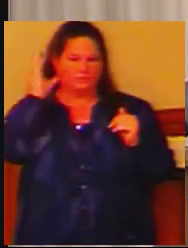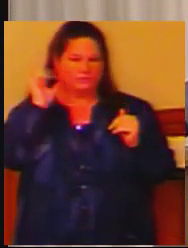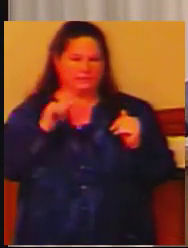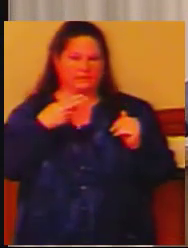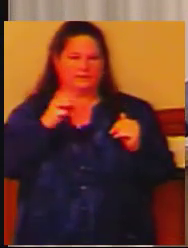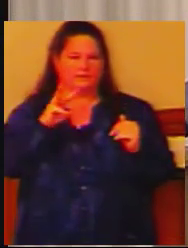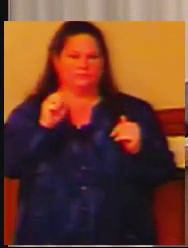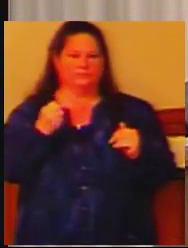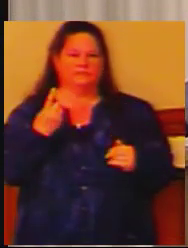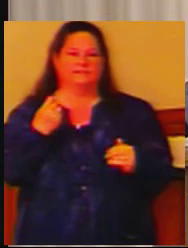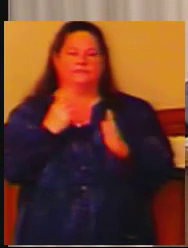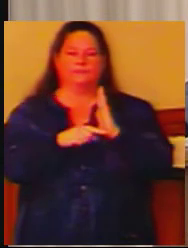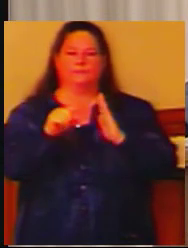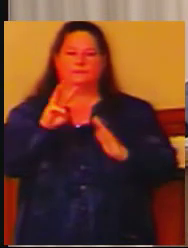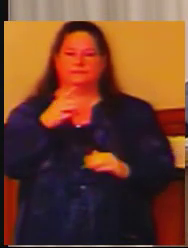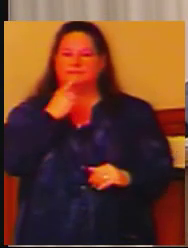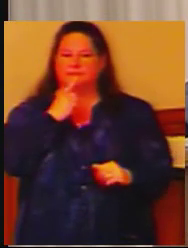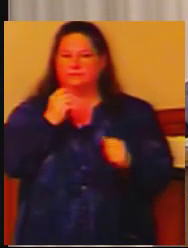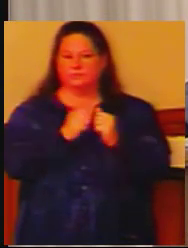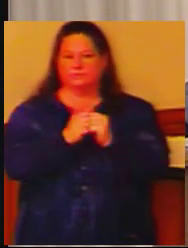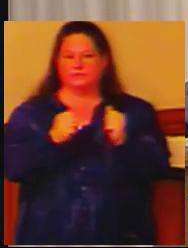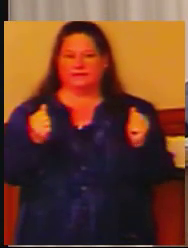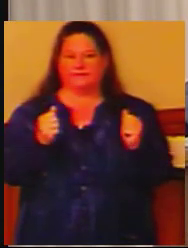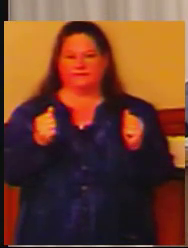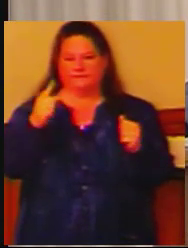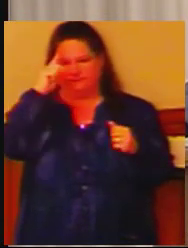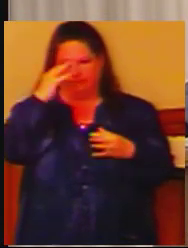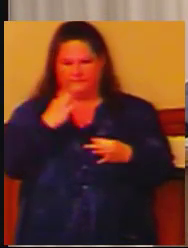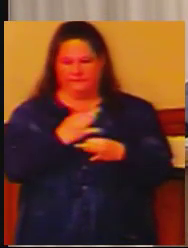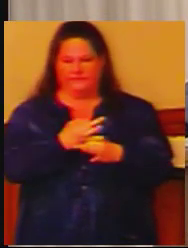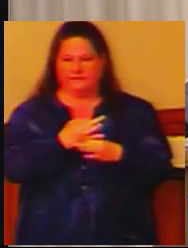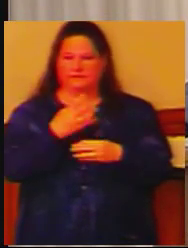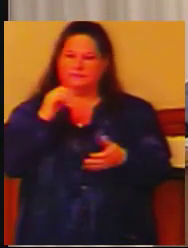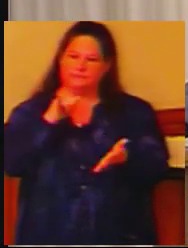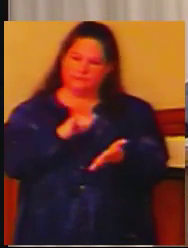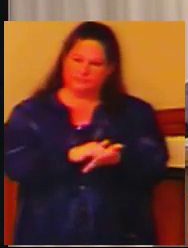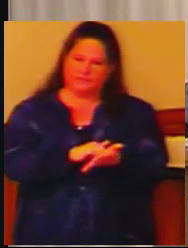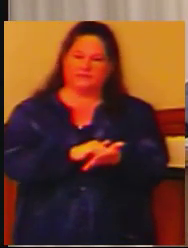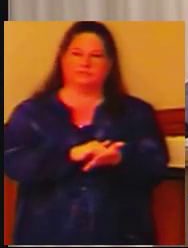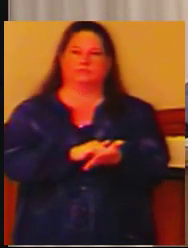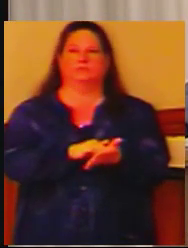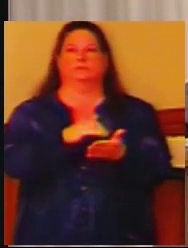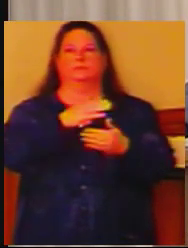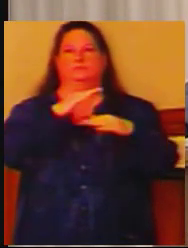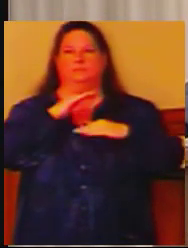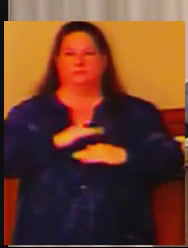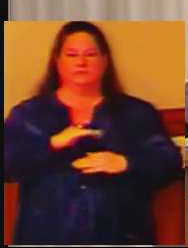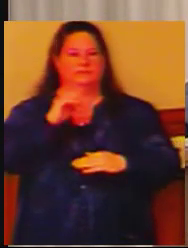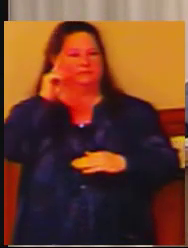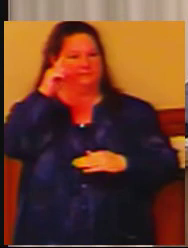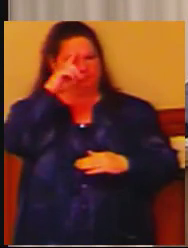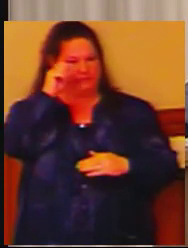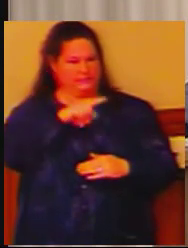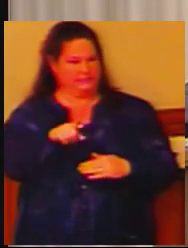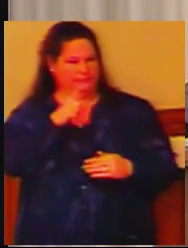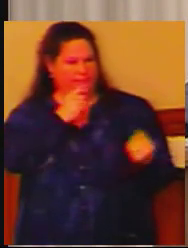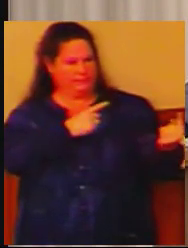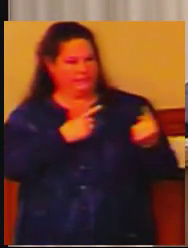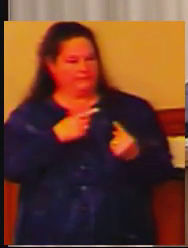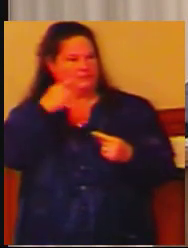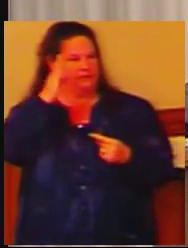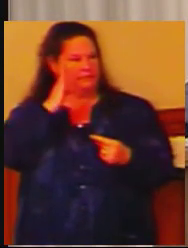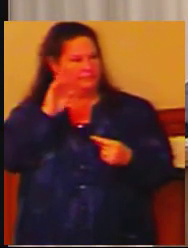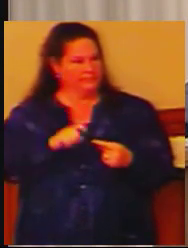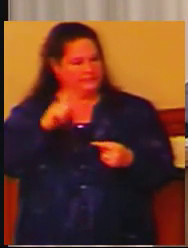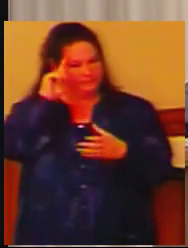Hebrews 11:6, but without faith, it is impossible to please Him. For he that cometh to God must believe that